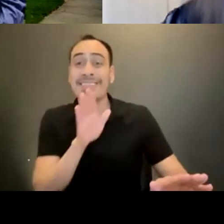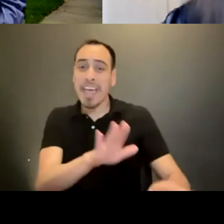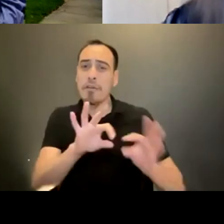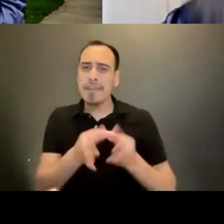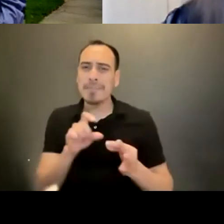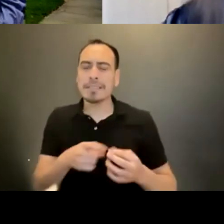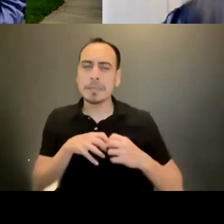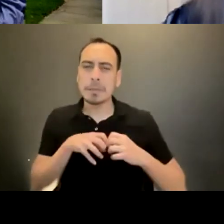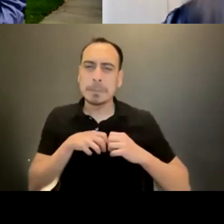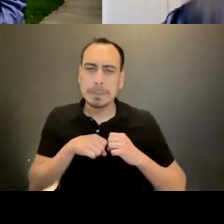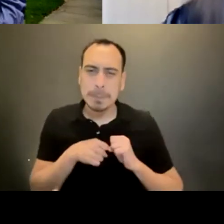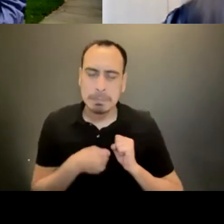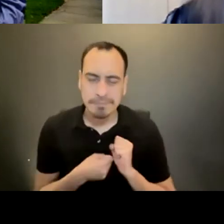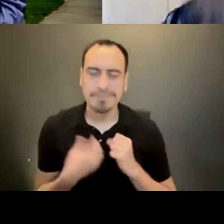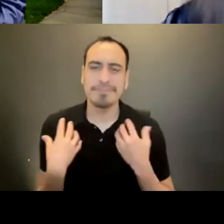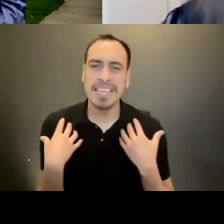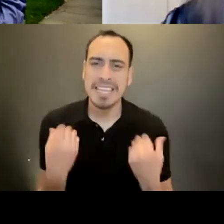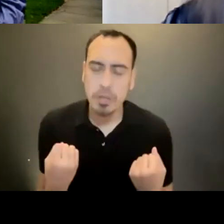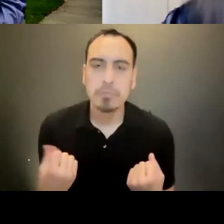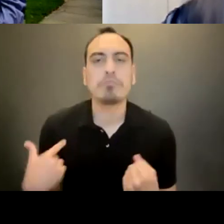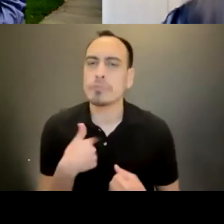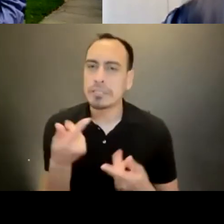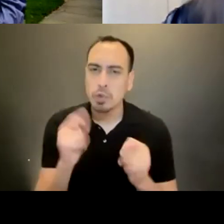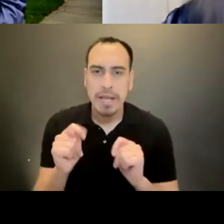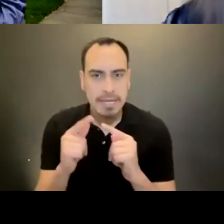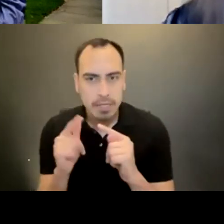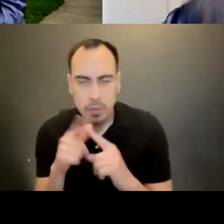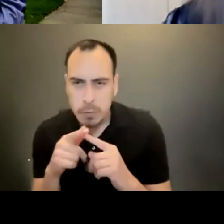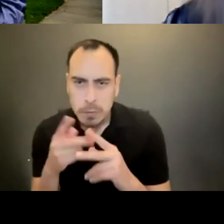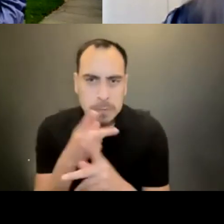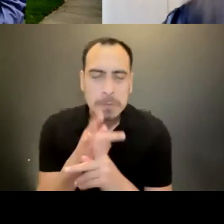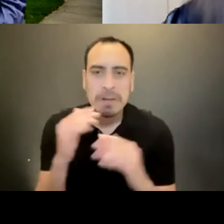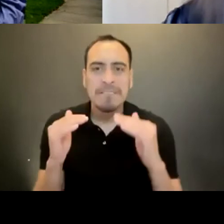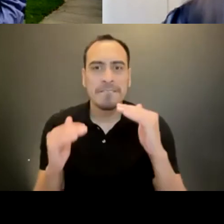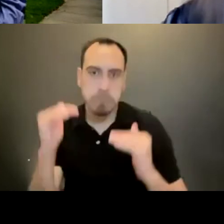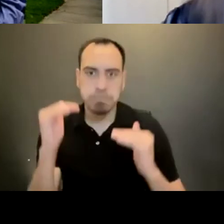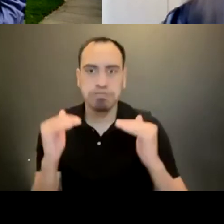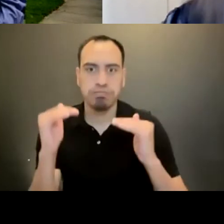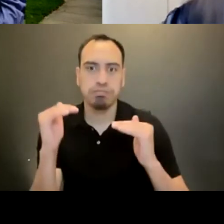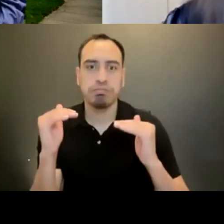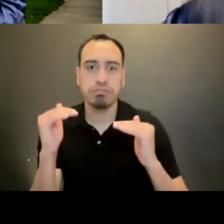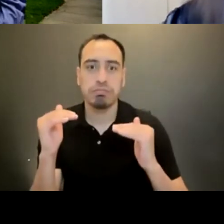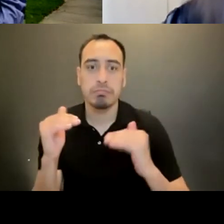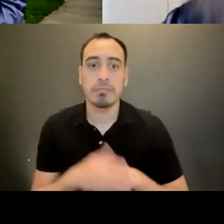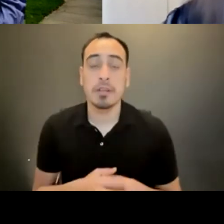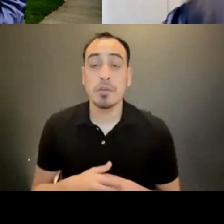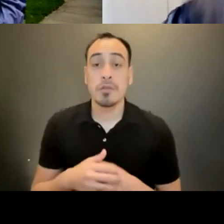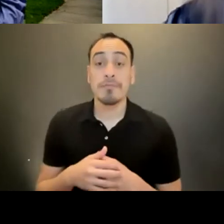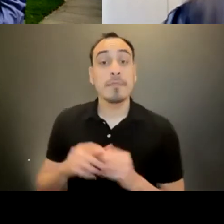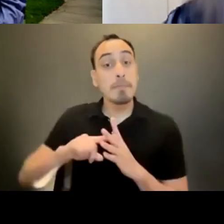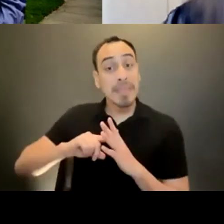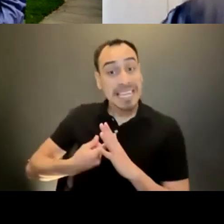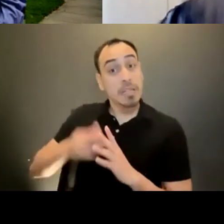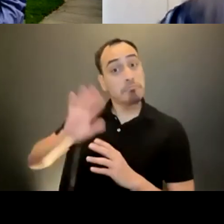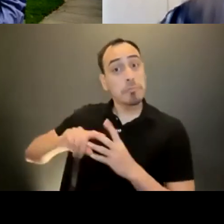being able to find this balance. And right now, the important thing at the beginning, as we were going through the surges, the important thing was